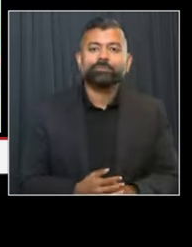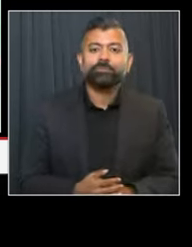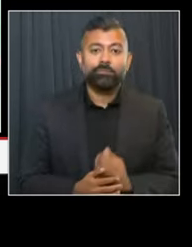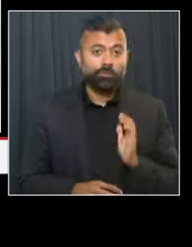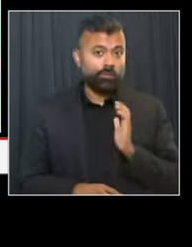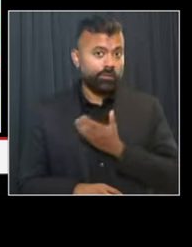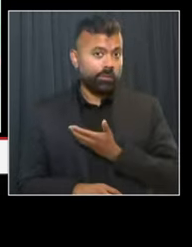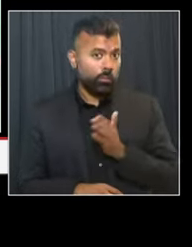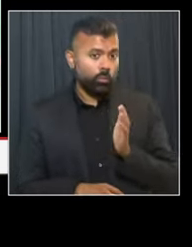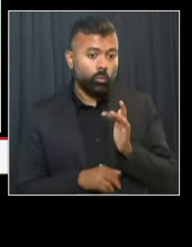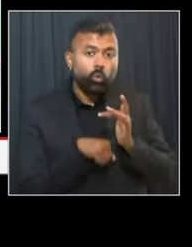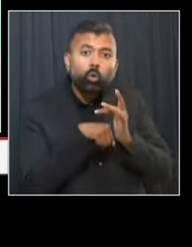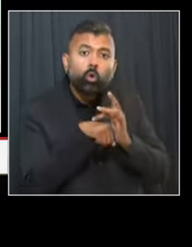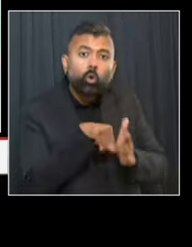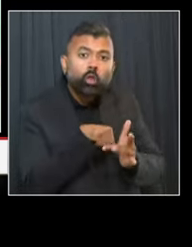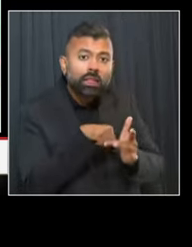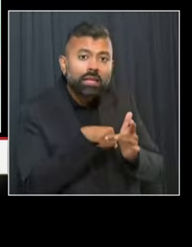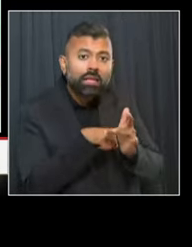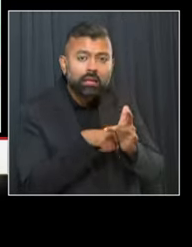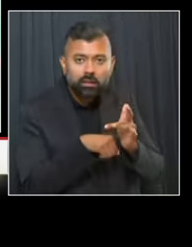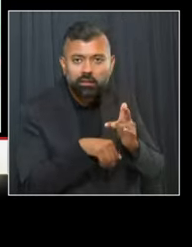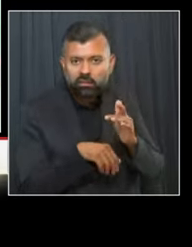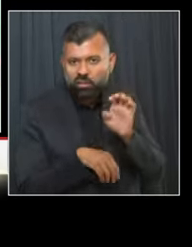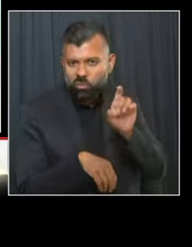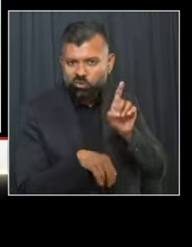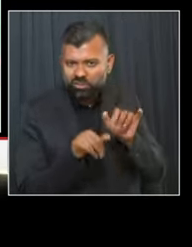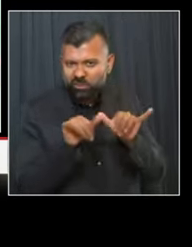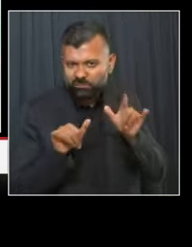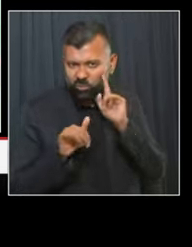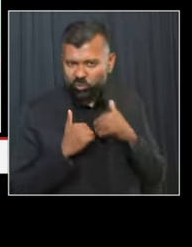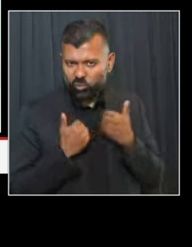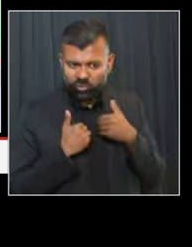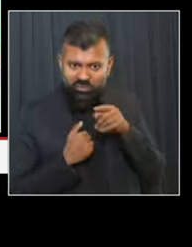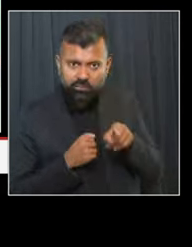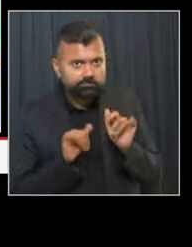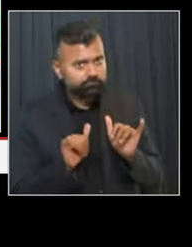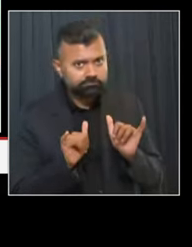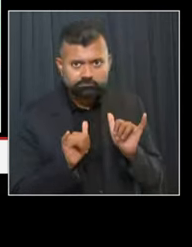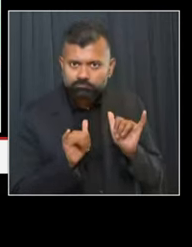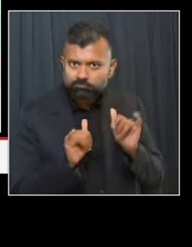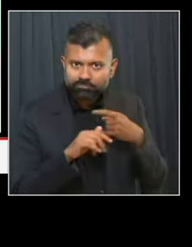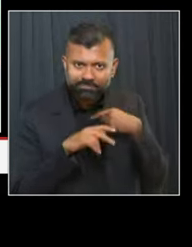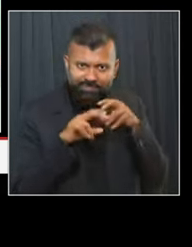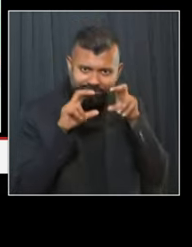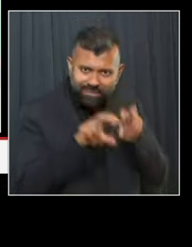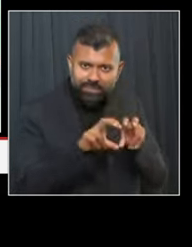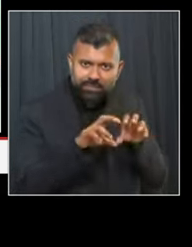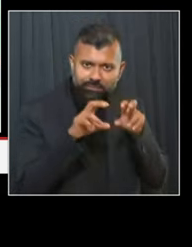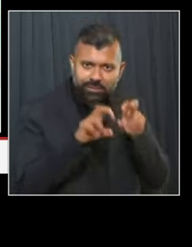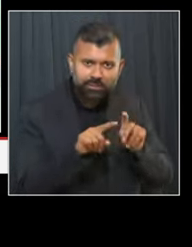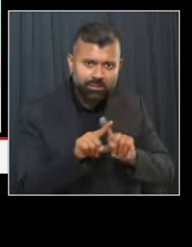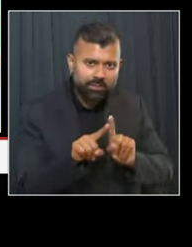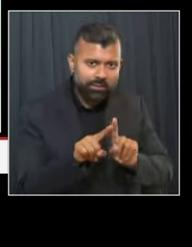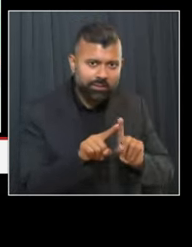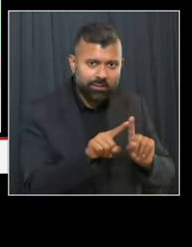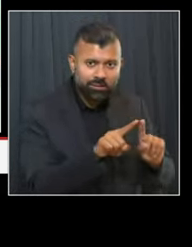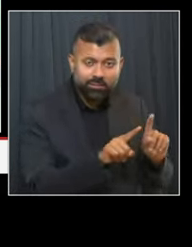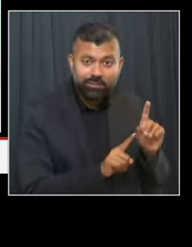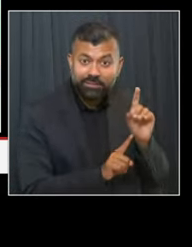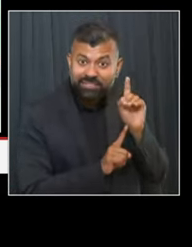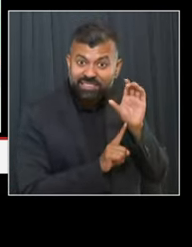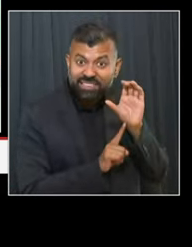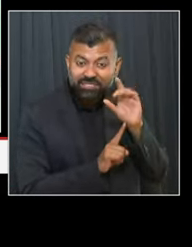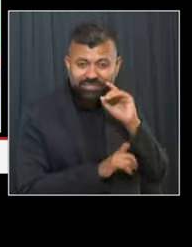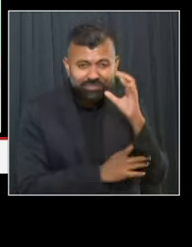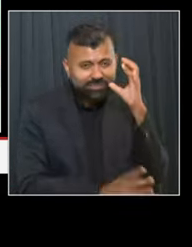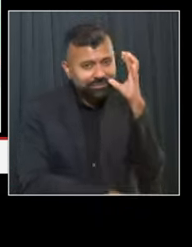Again, as I think we all know, DC is the pioneer across the country in early childhood education. And the